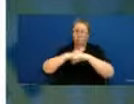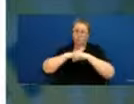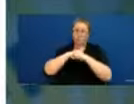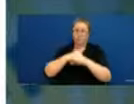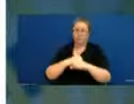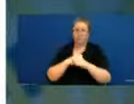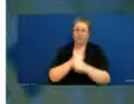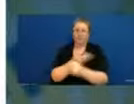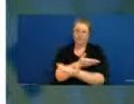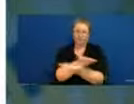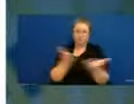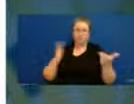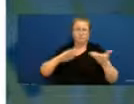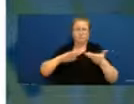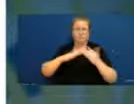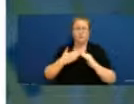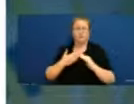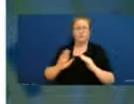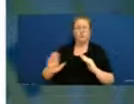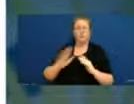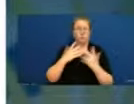and wellness in the long term.